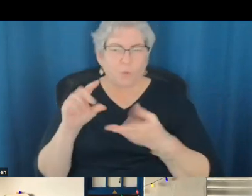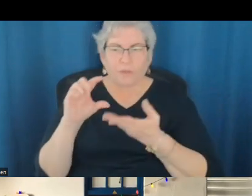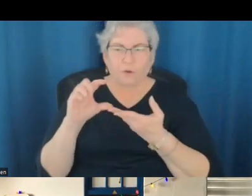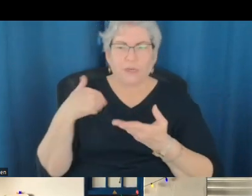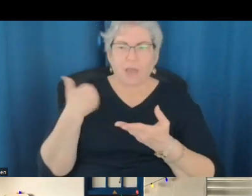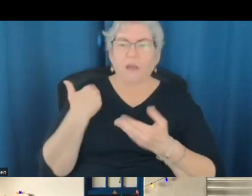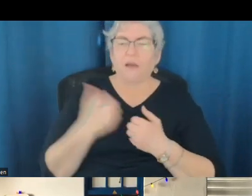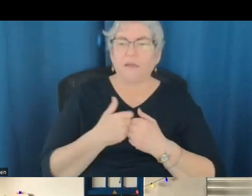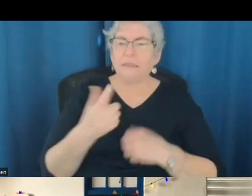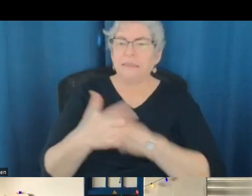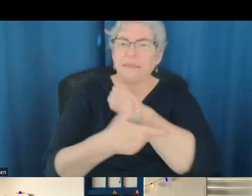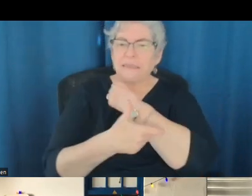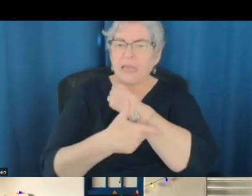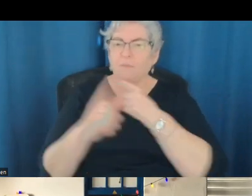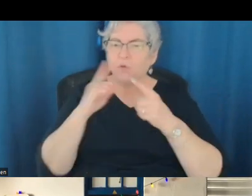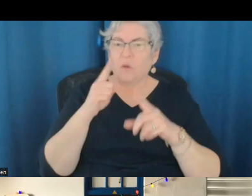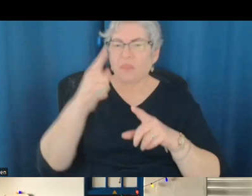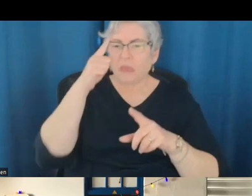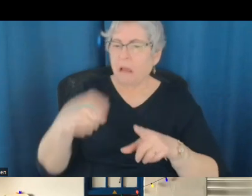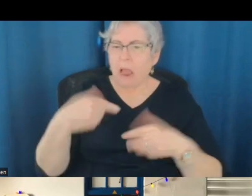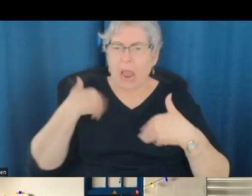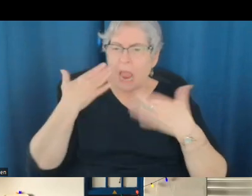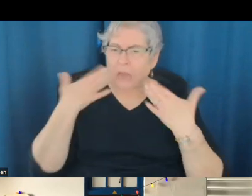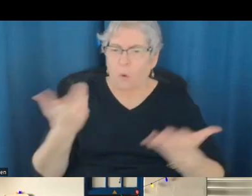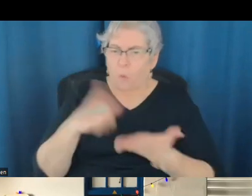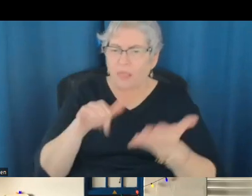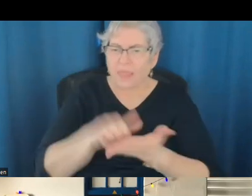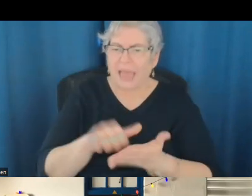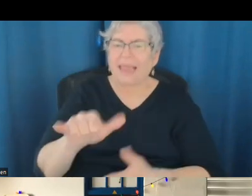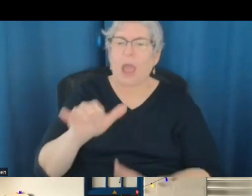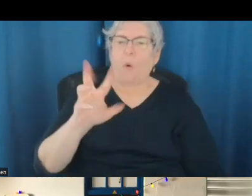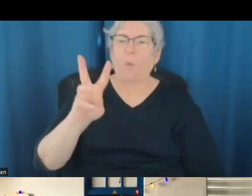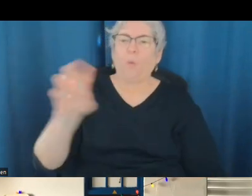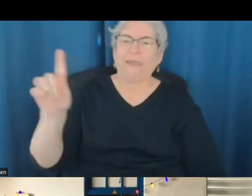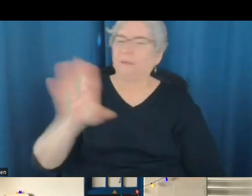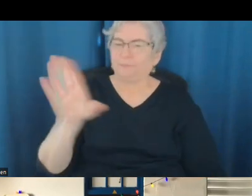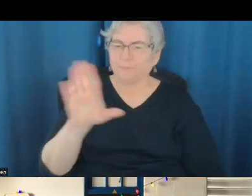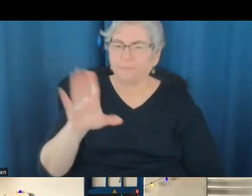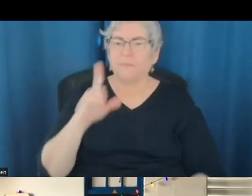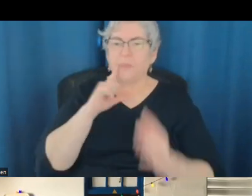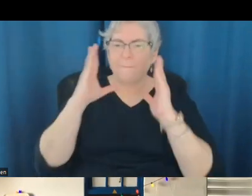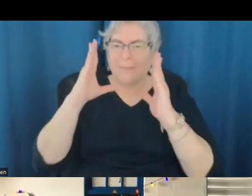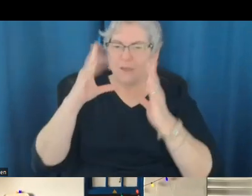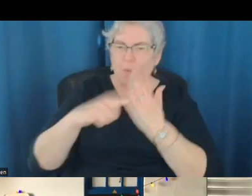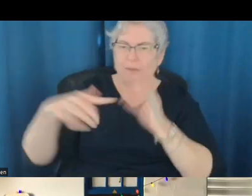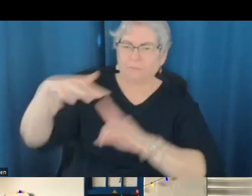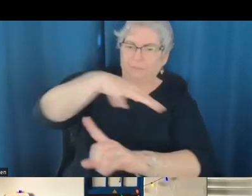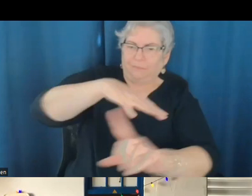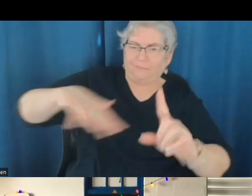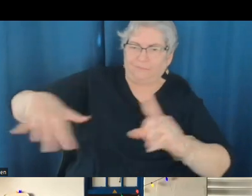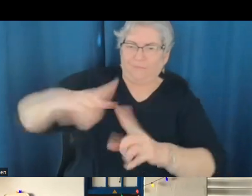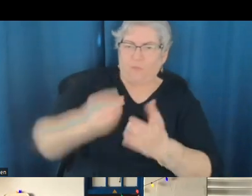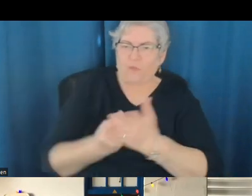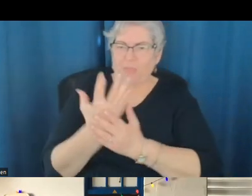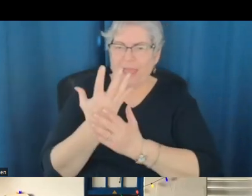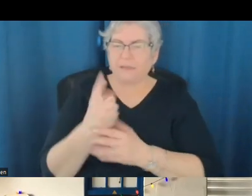It can be tempting to treat all unidentified plants as weeds. Pay attention to what grows around what you have planted. Start